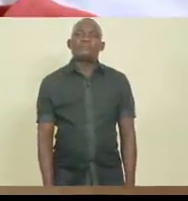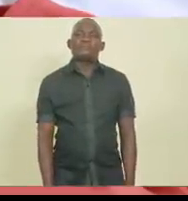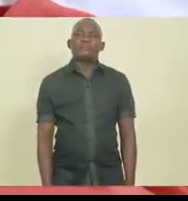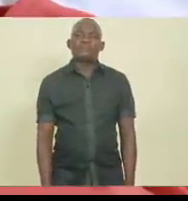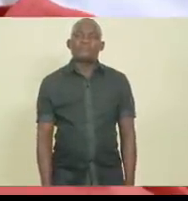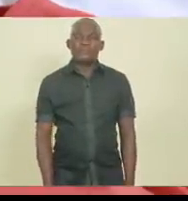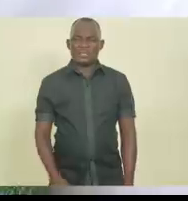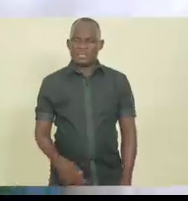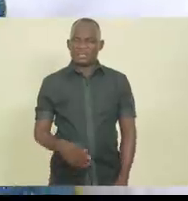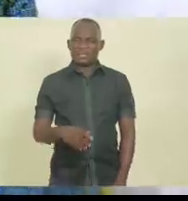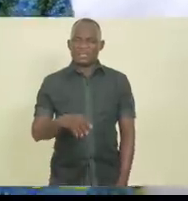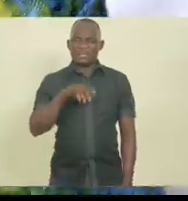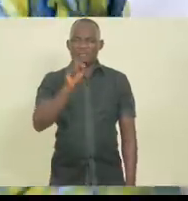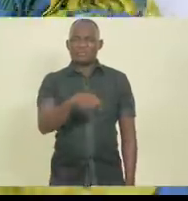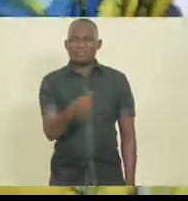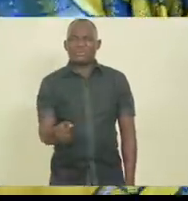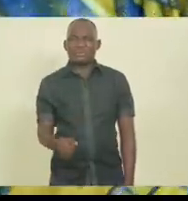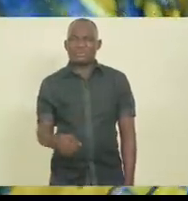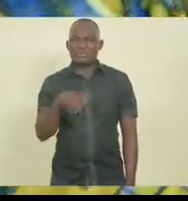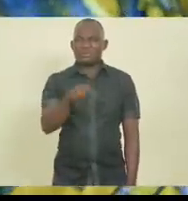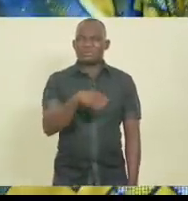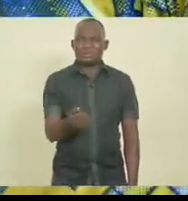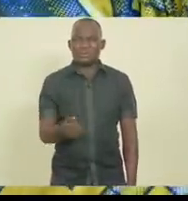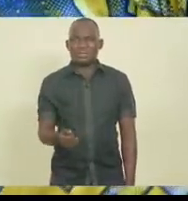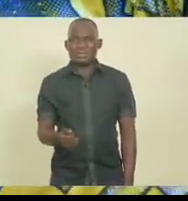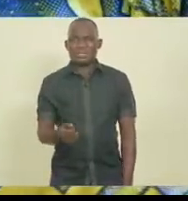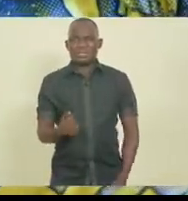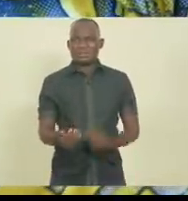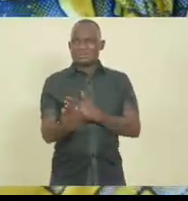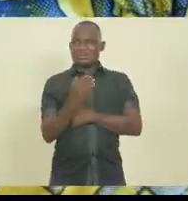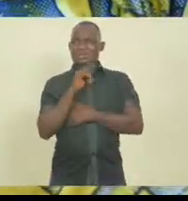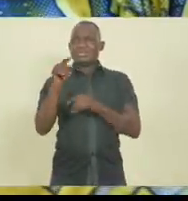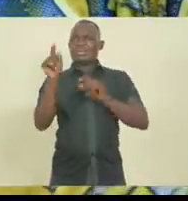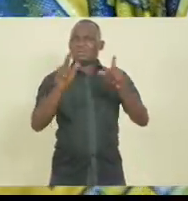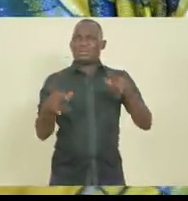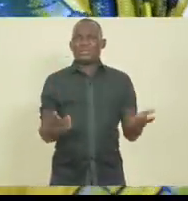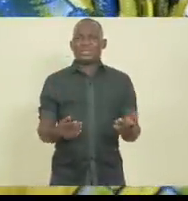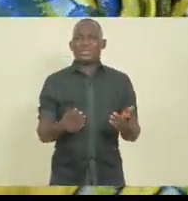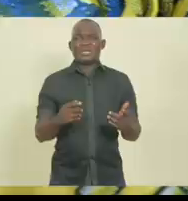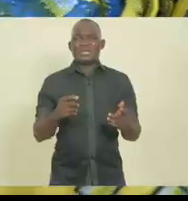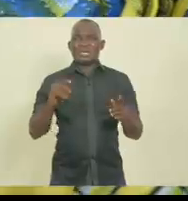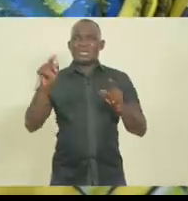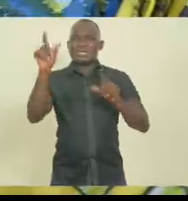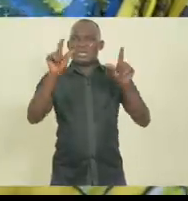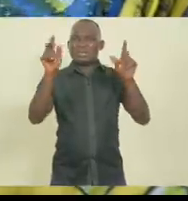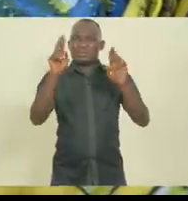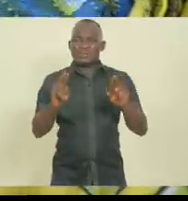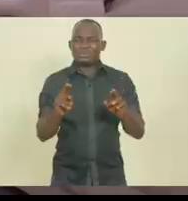It's impossible. I only took the test this morning. The result is not supposed to be out yet.